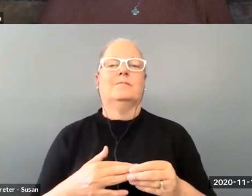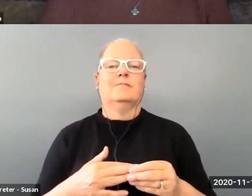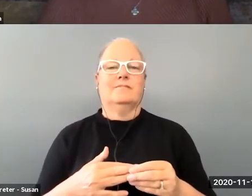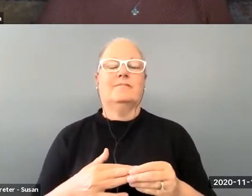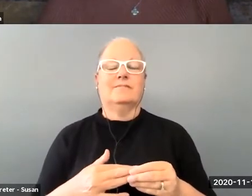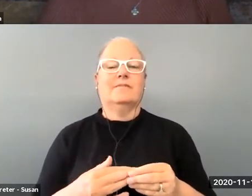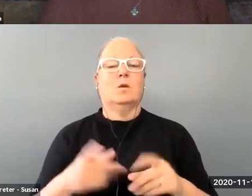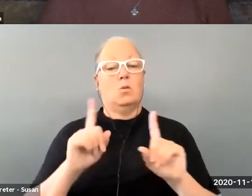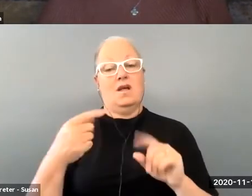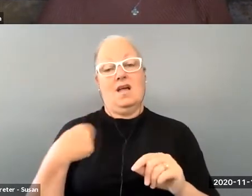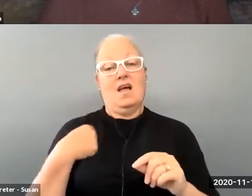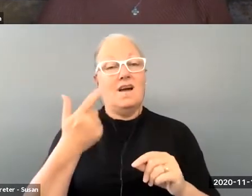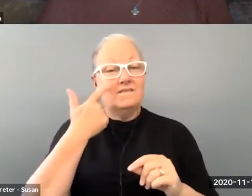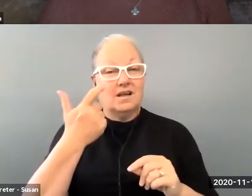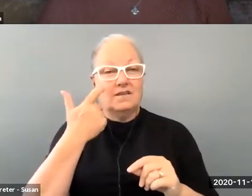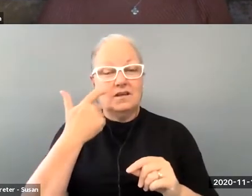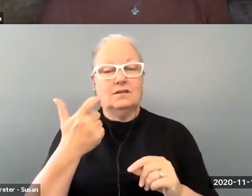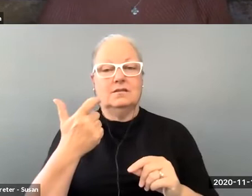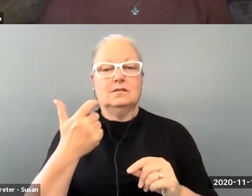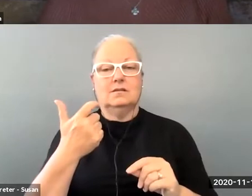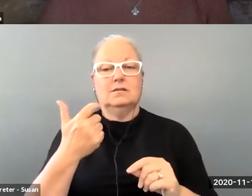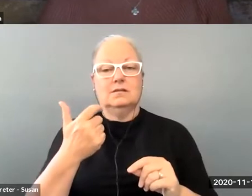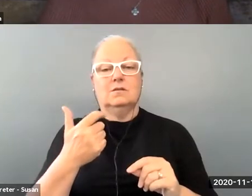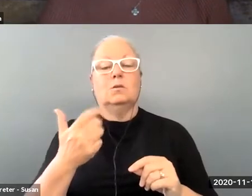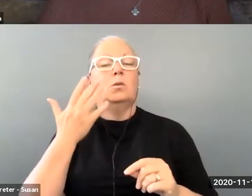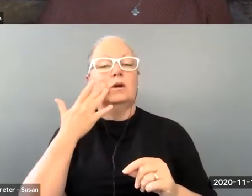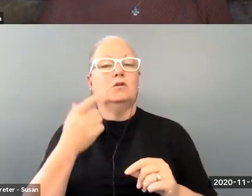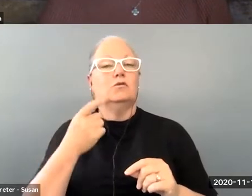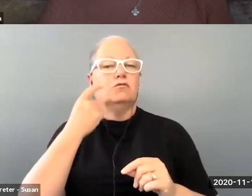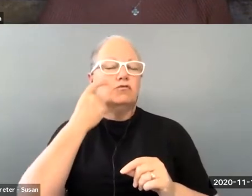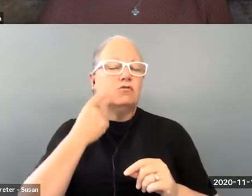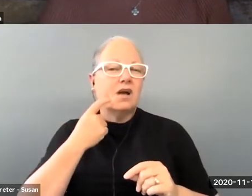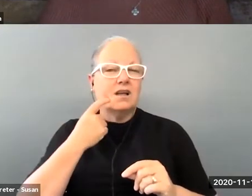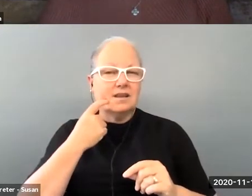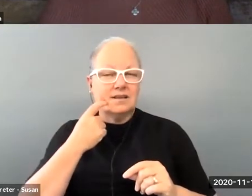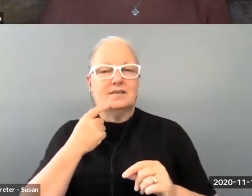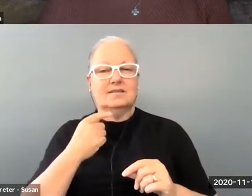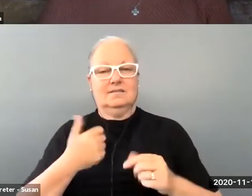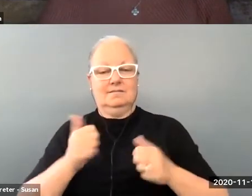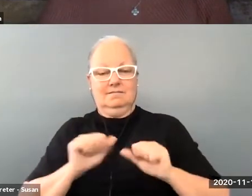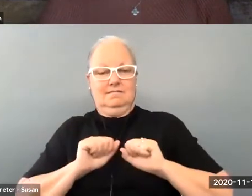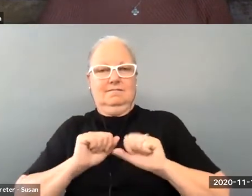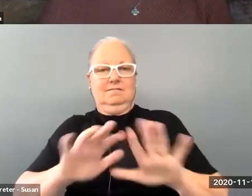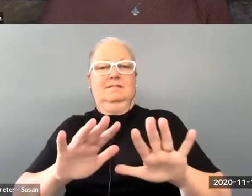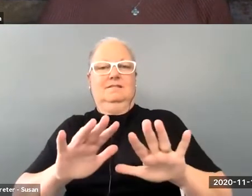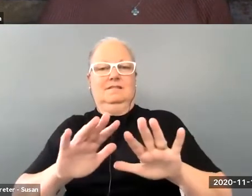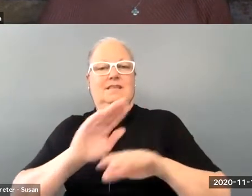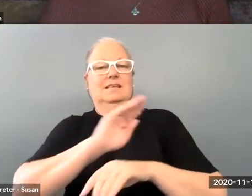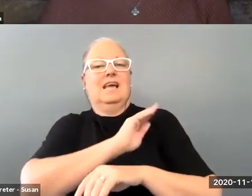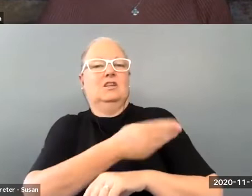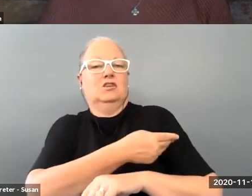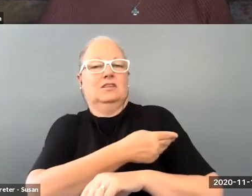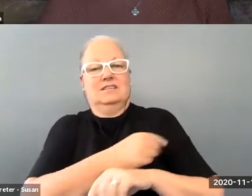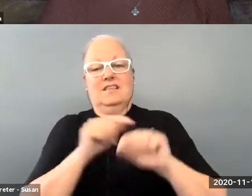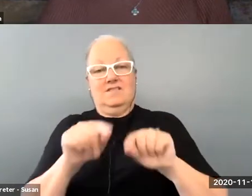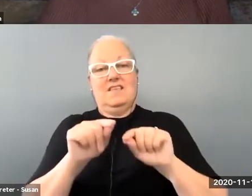found that in trying to put that energy out, that is generally the